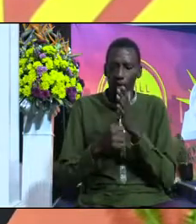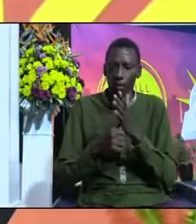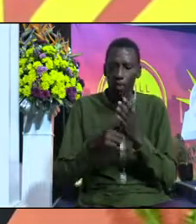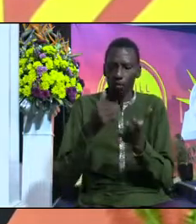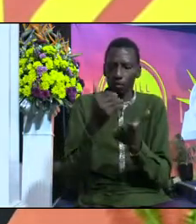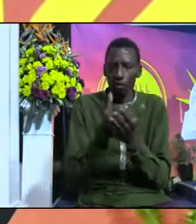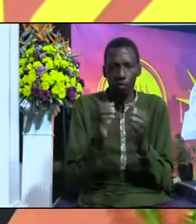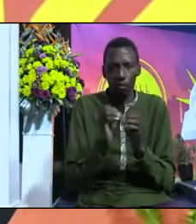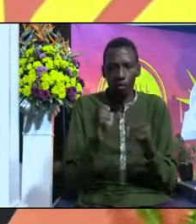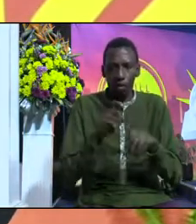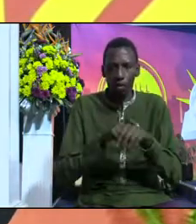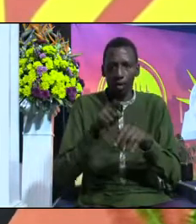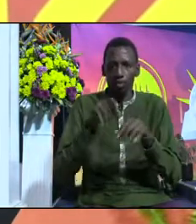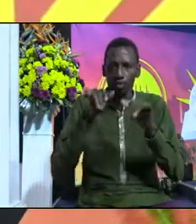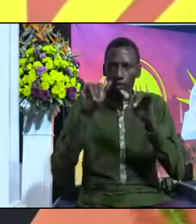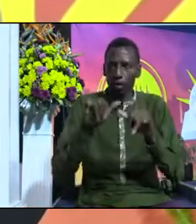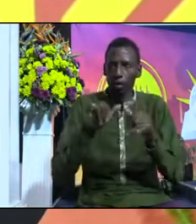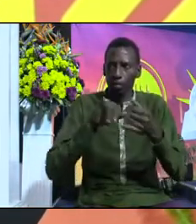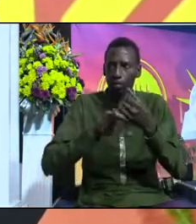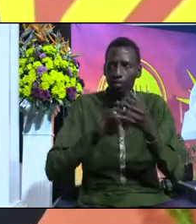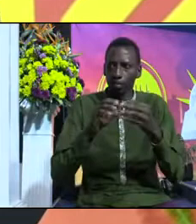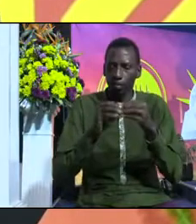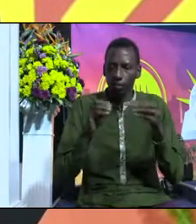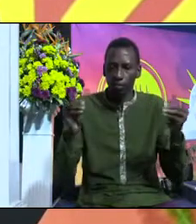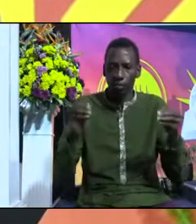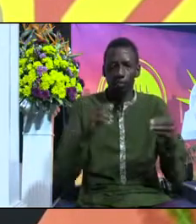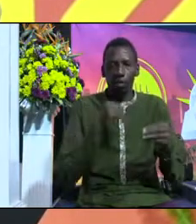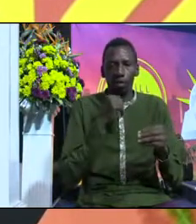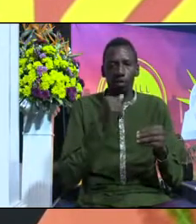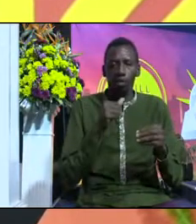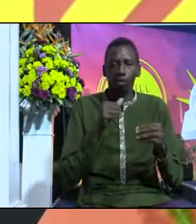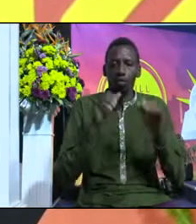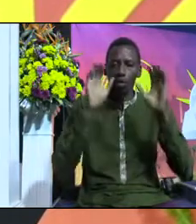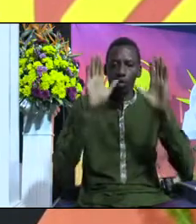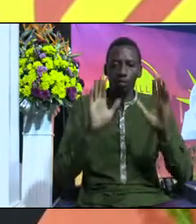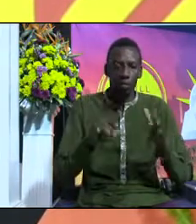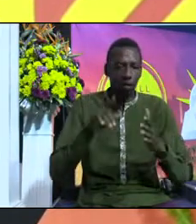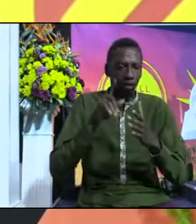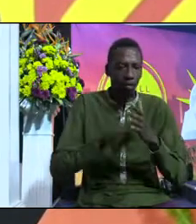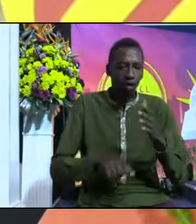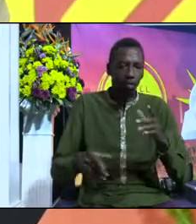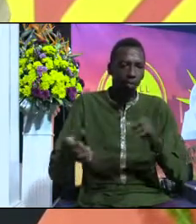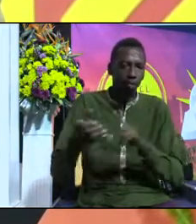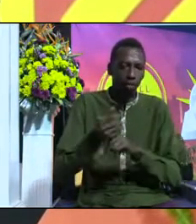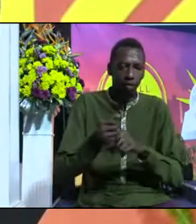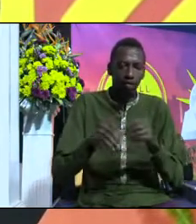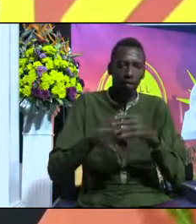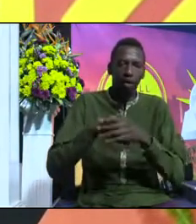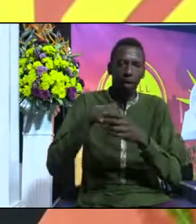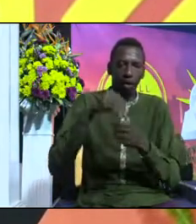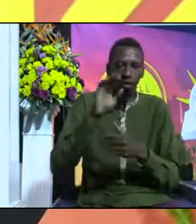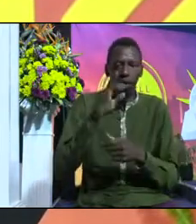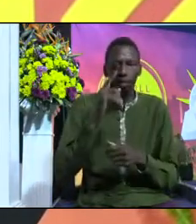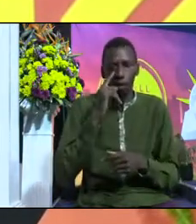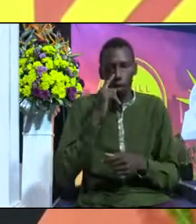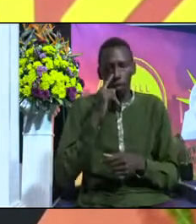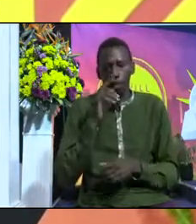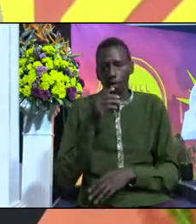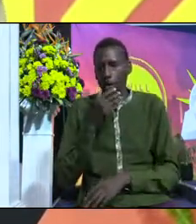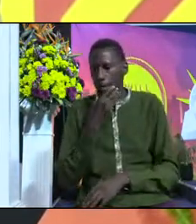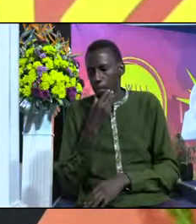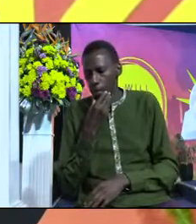stay married. It doesn't matter what you achieve on the outside of your home, Mr. and